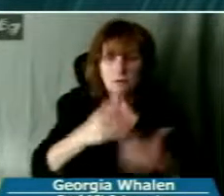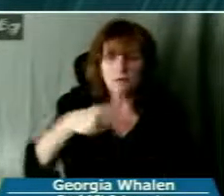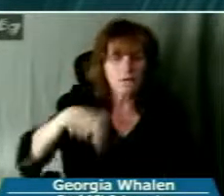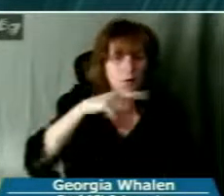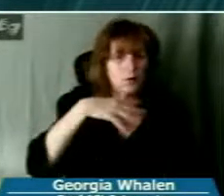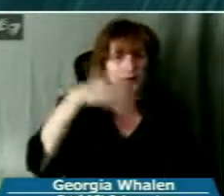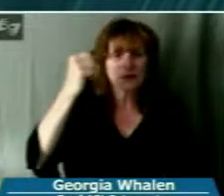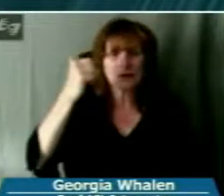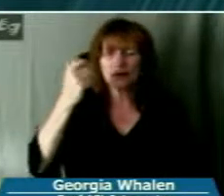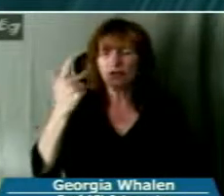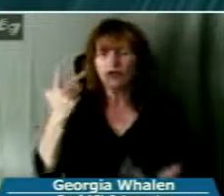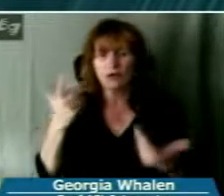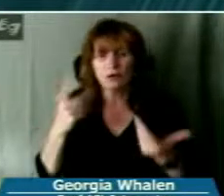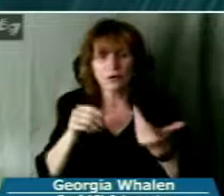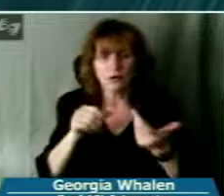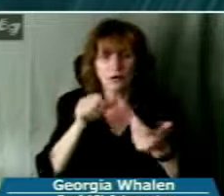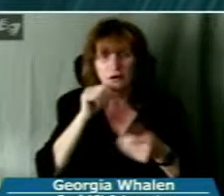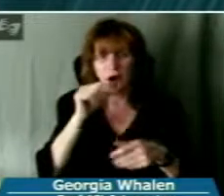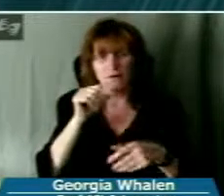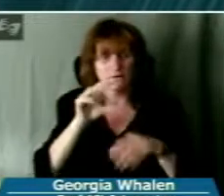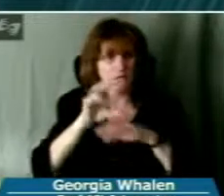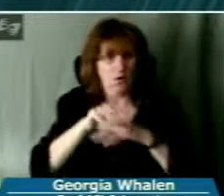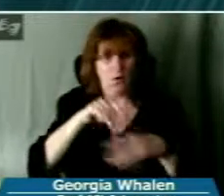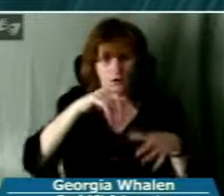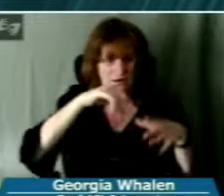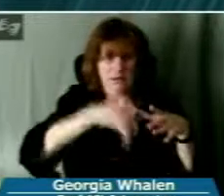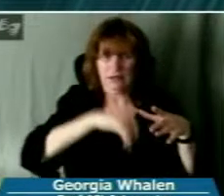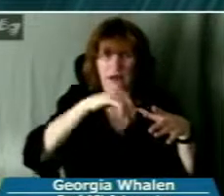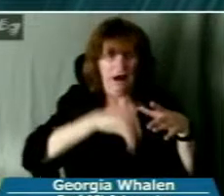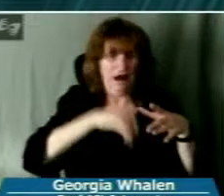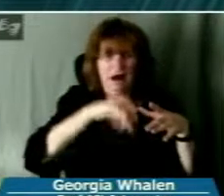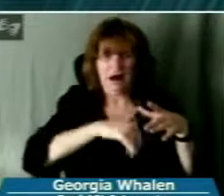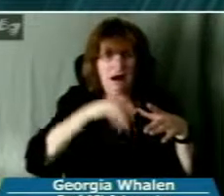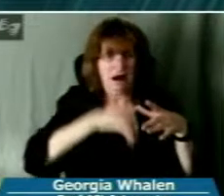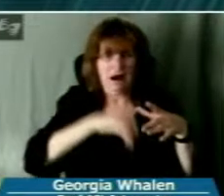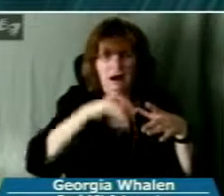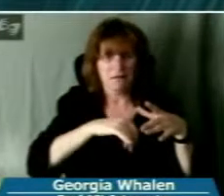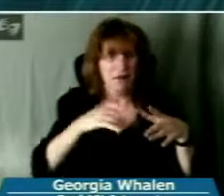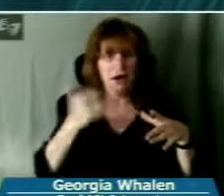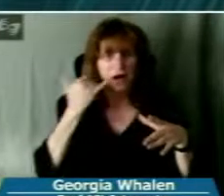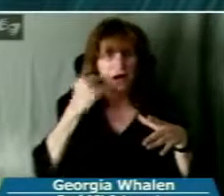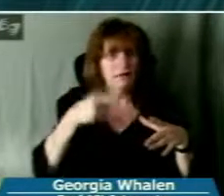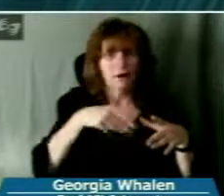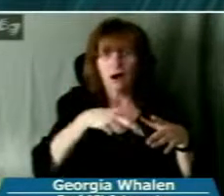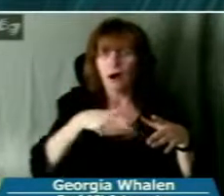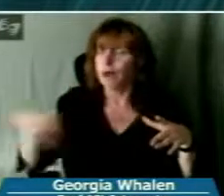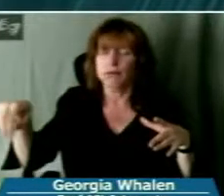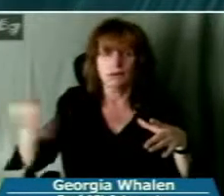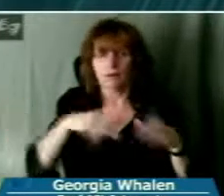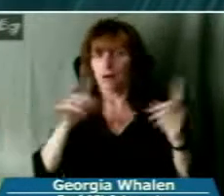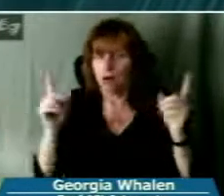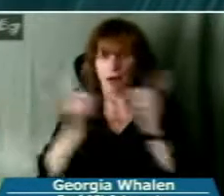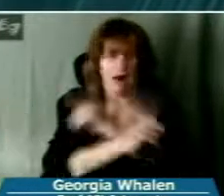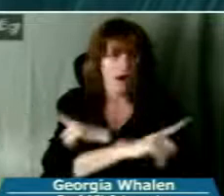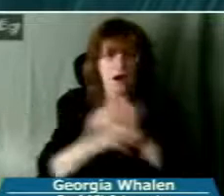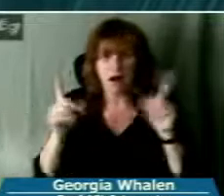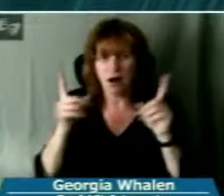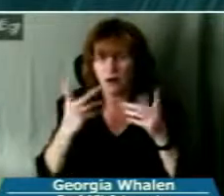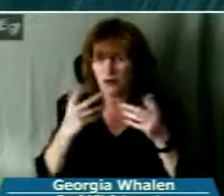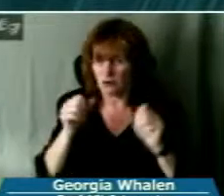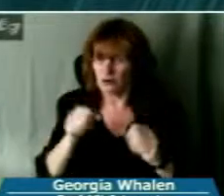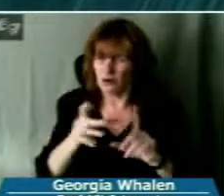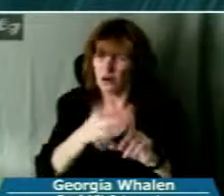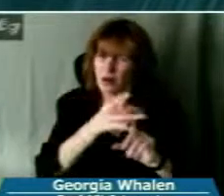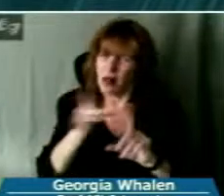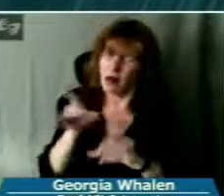facility. These are custodial situations, and such is the case in places like retirement homes. As we moved through the week last week into